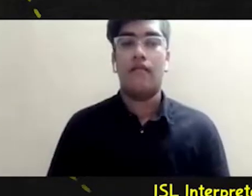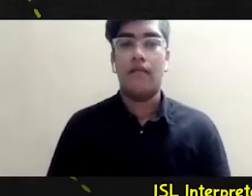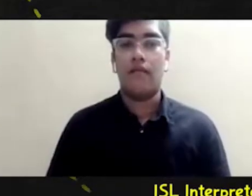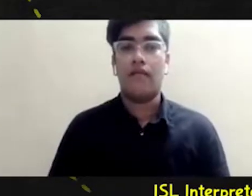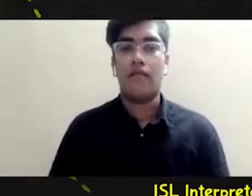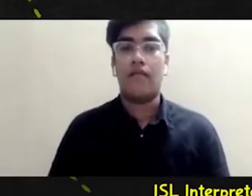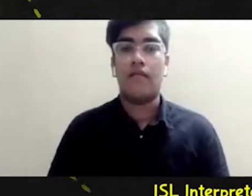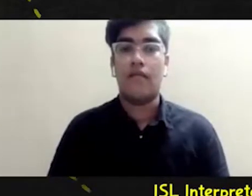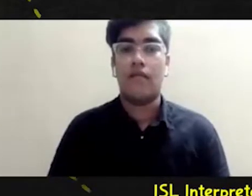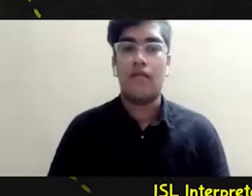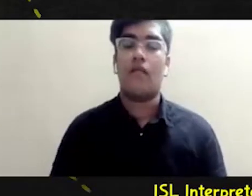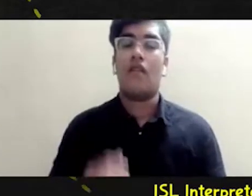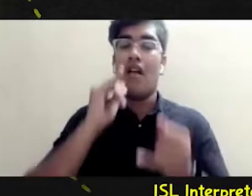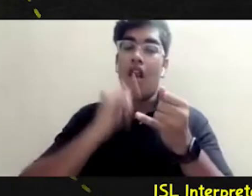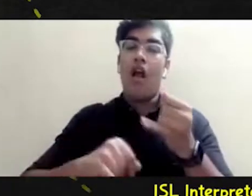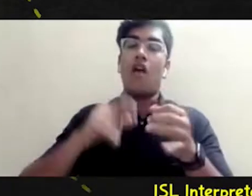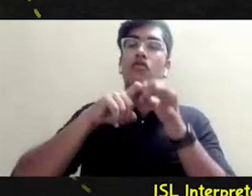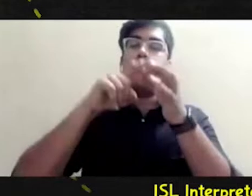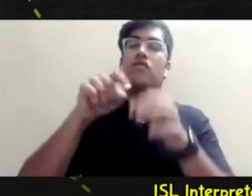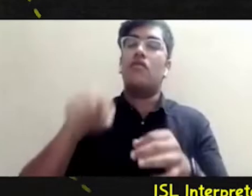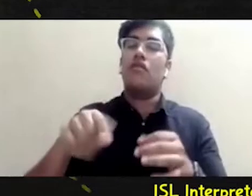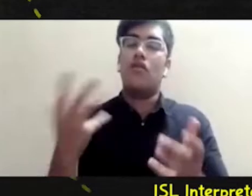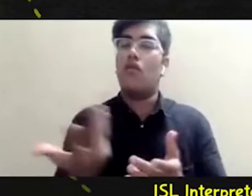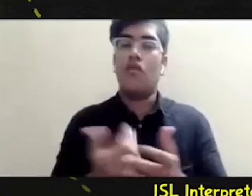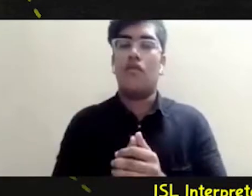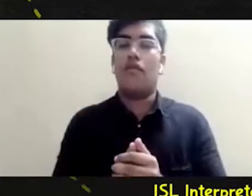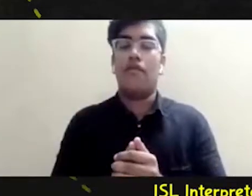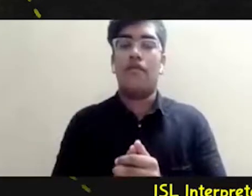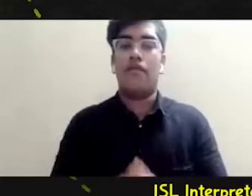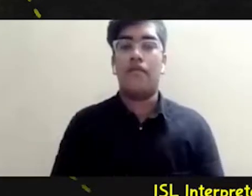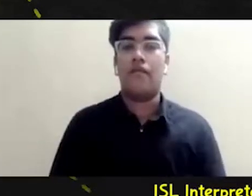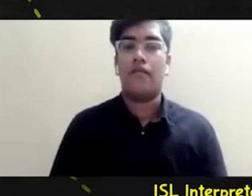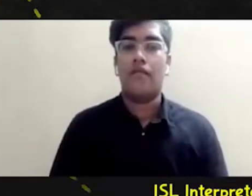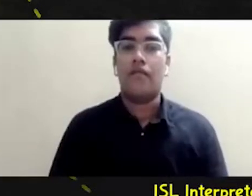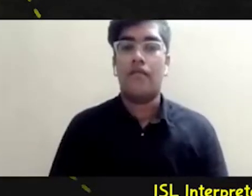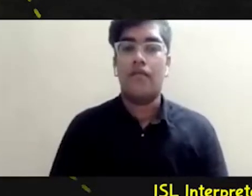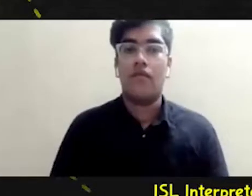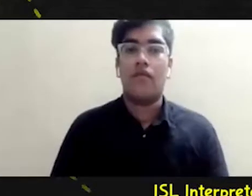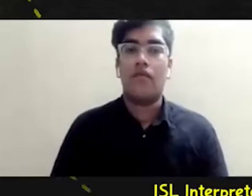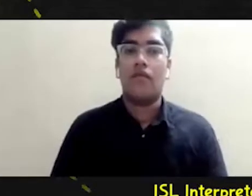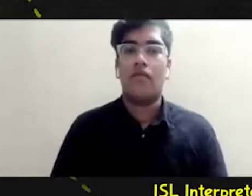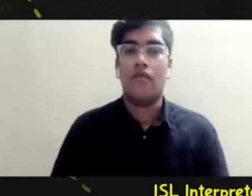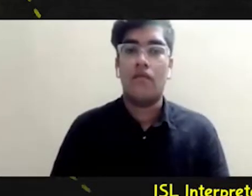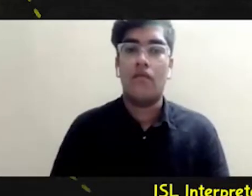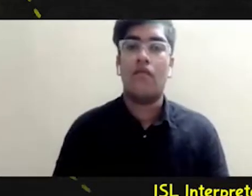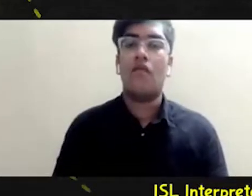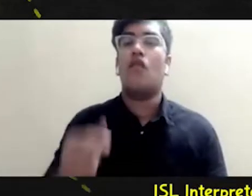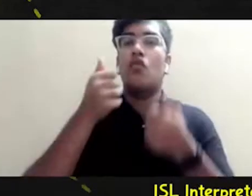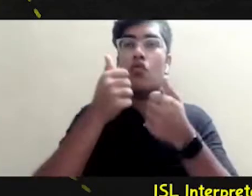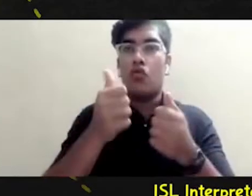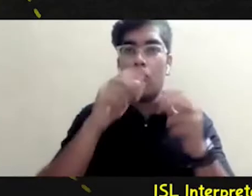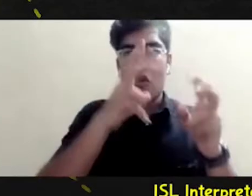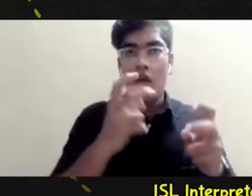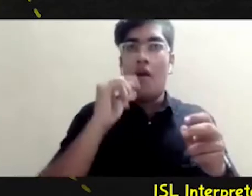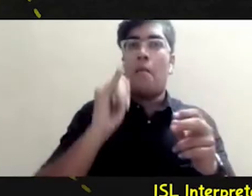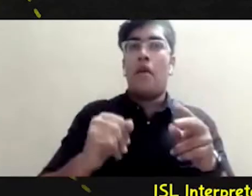the last question is, what are we tracking? And this is, again, going back to the ethics of this, is everything, right? The good, bad, and the ugly, because today we are